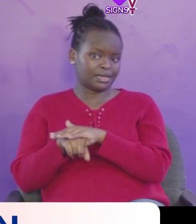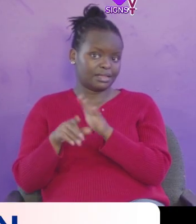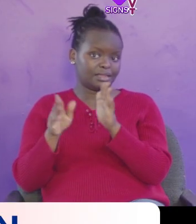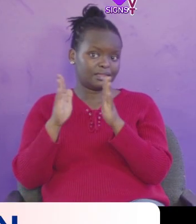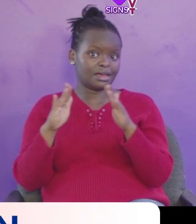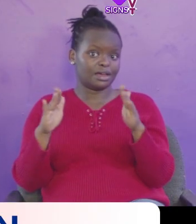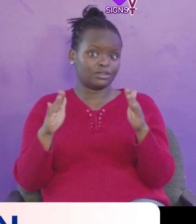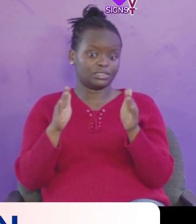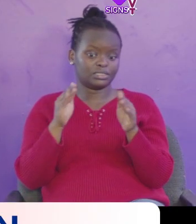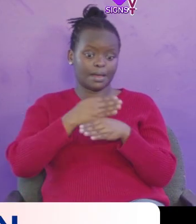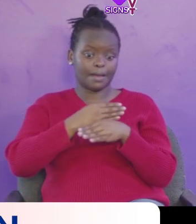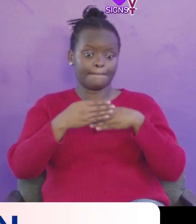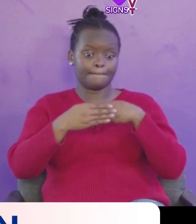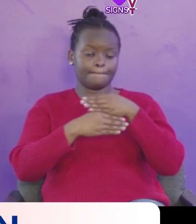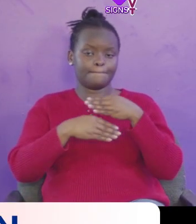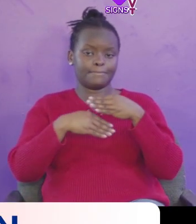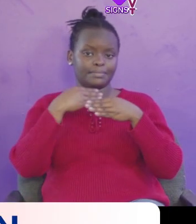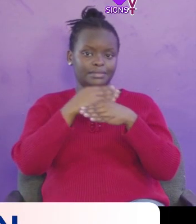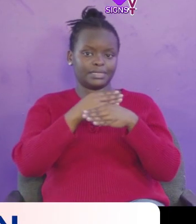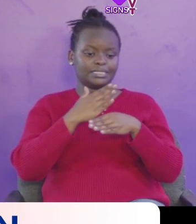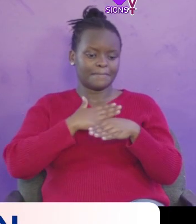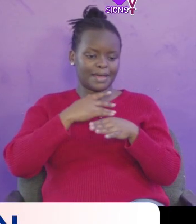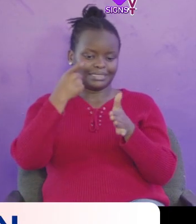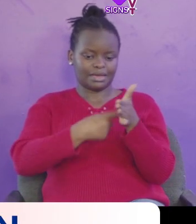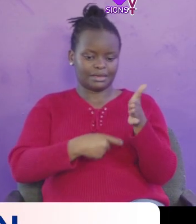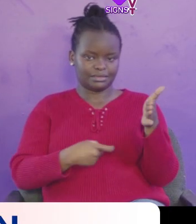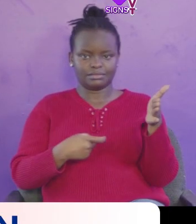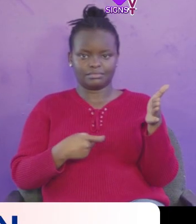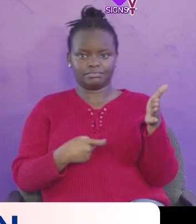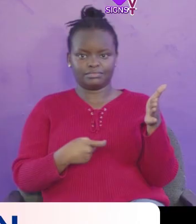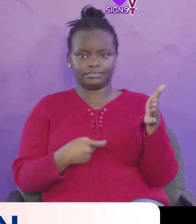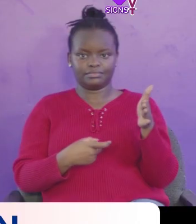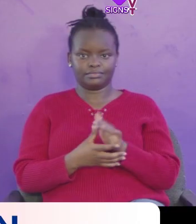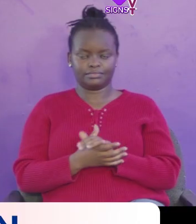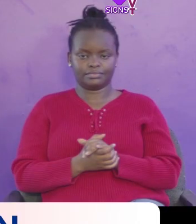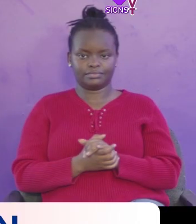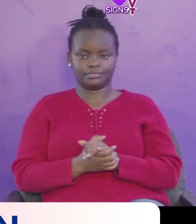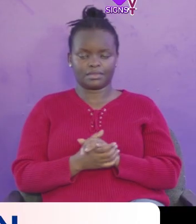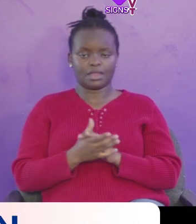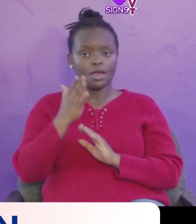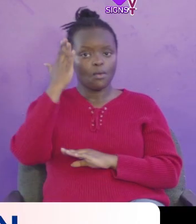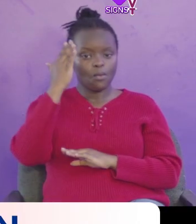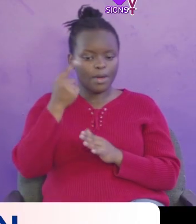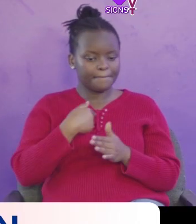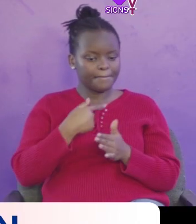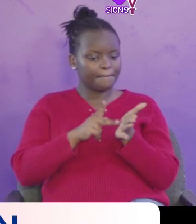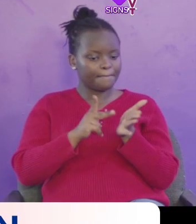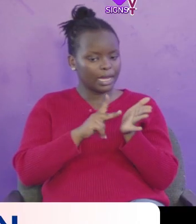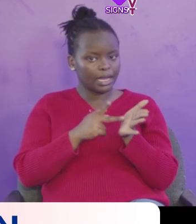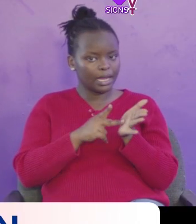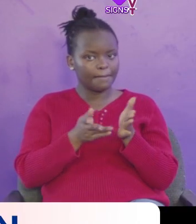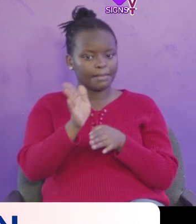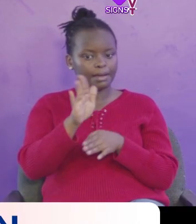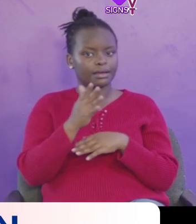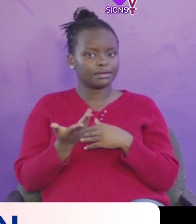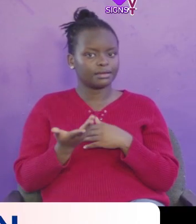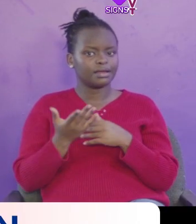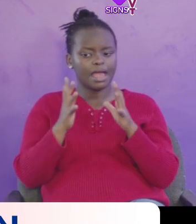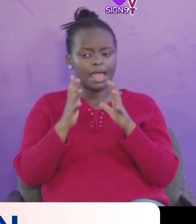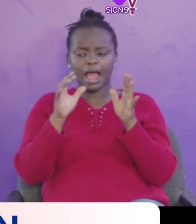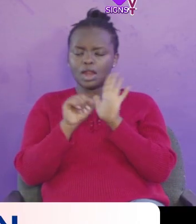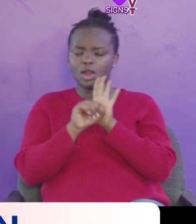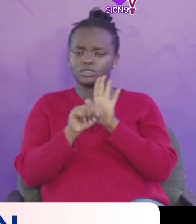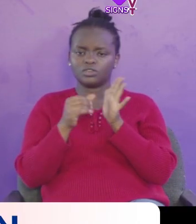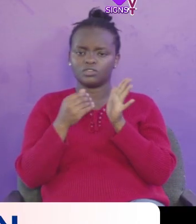that has been built with my tax? Why should I be paying that huge amount of